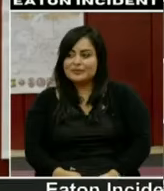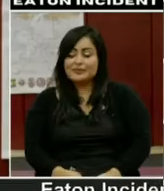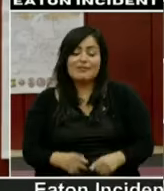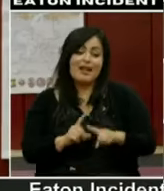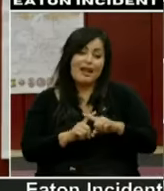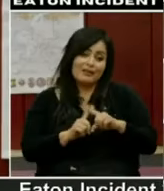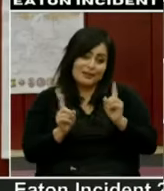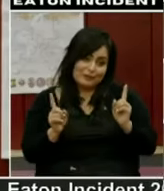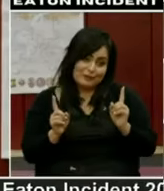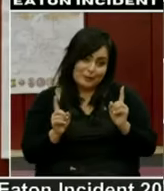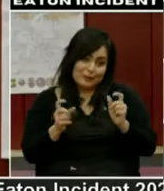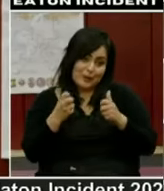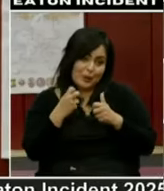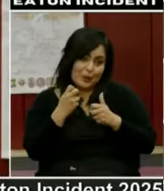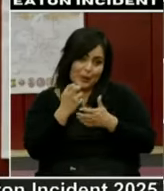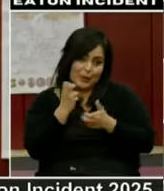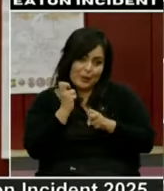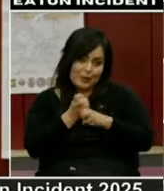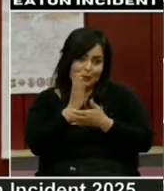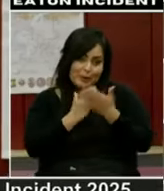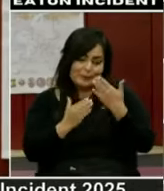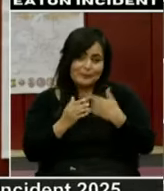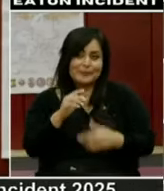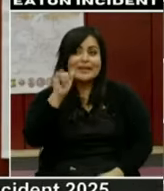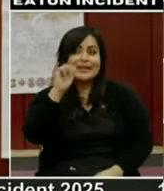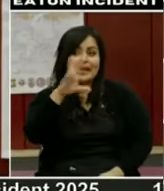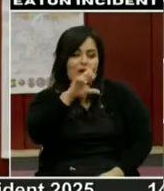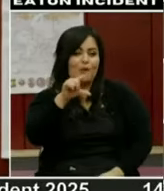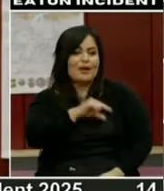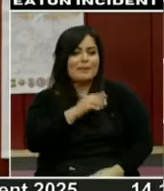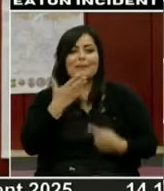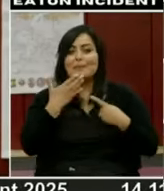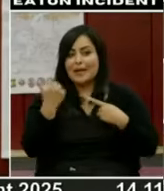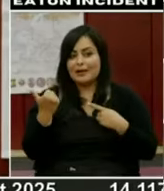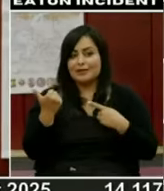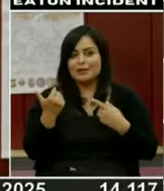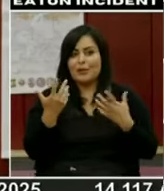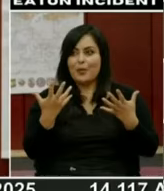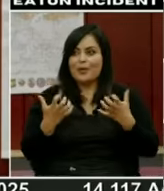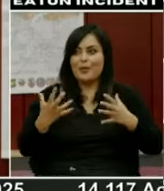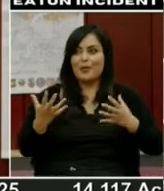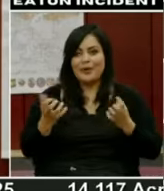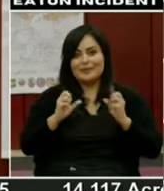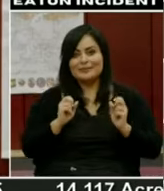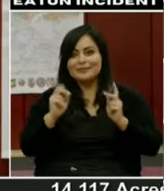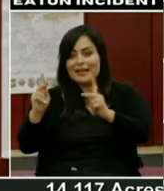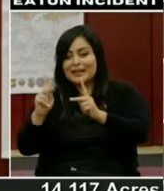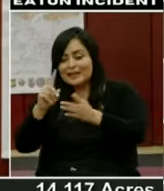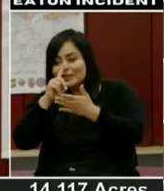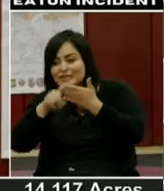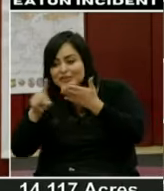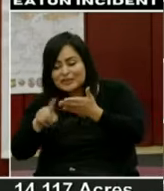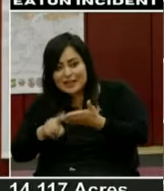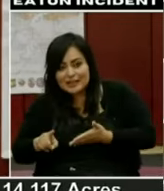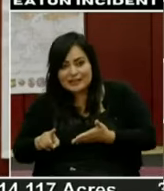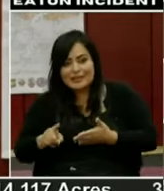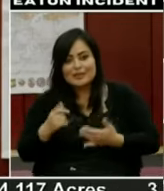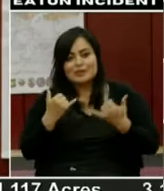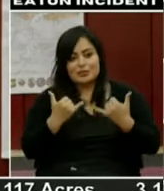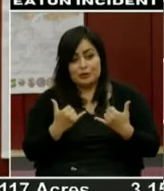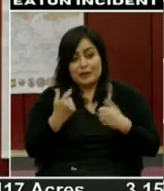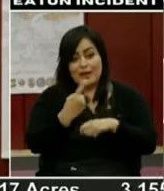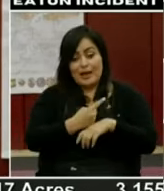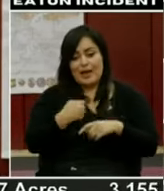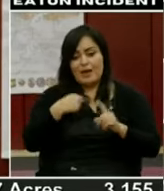However, here's the hard part. Because the air quality is better, you're all going to want to get back in there and check things out. I met today with the